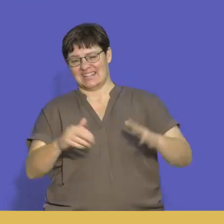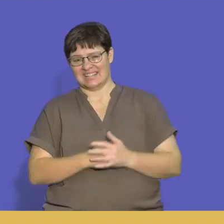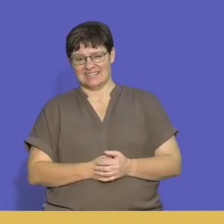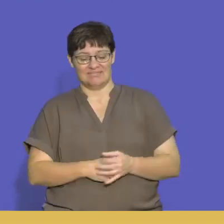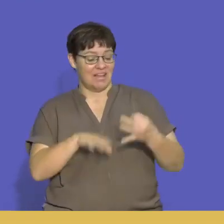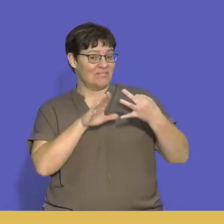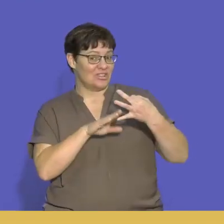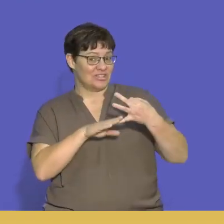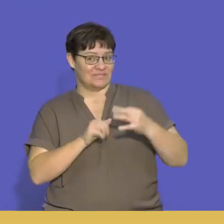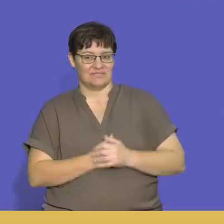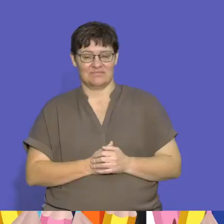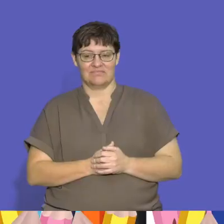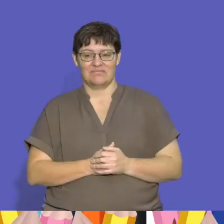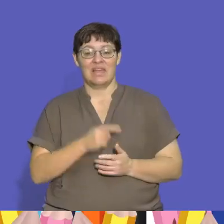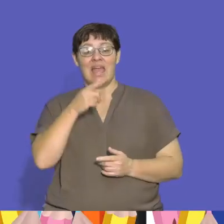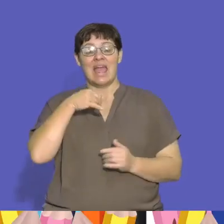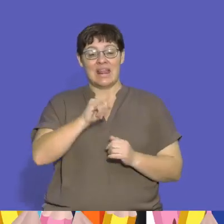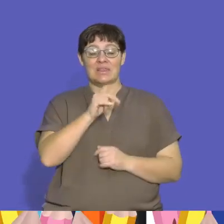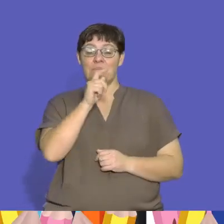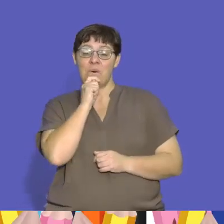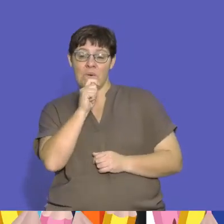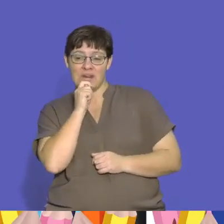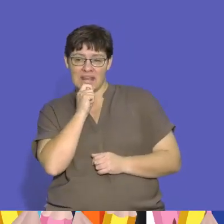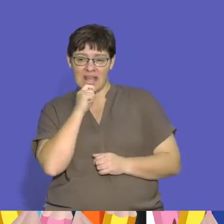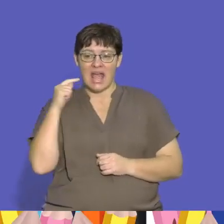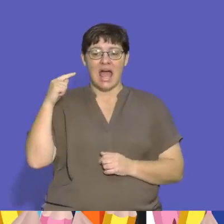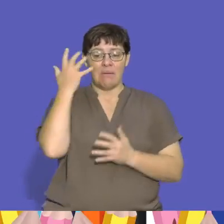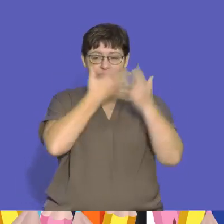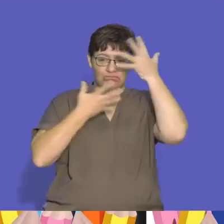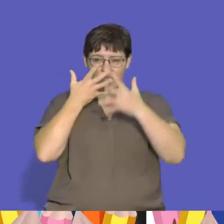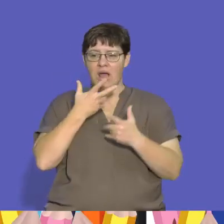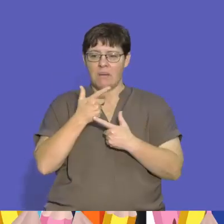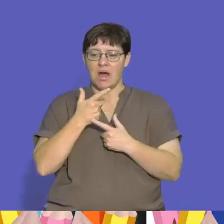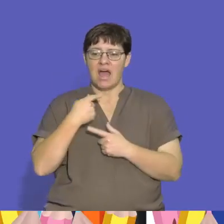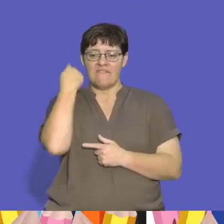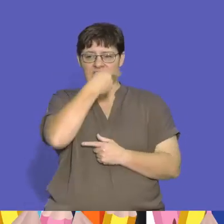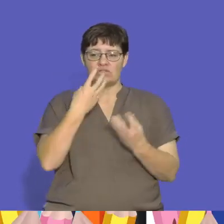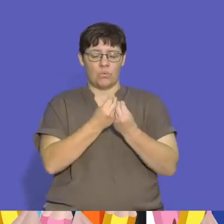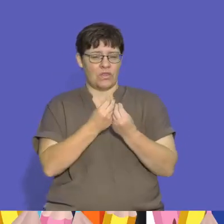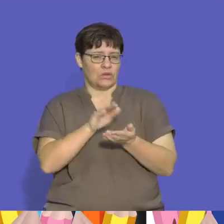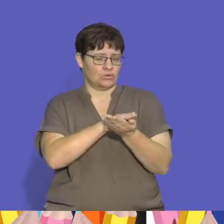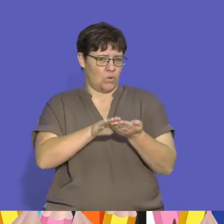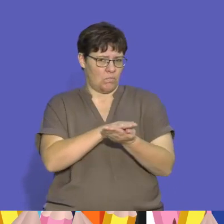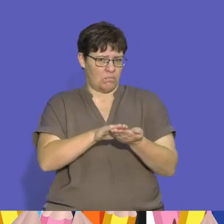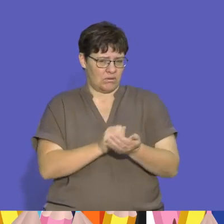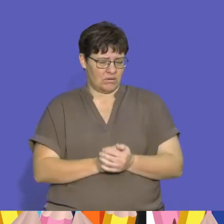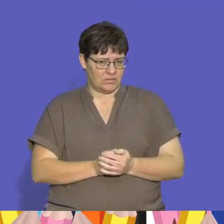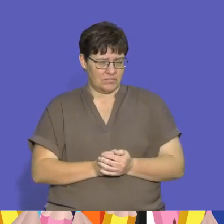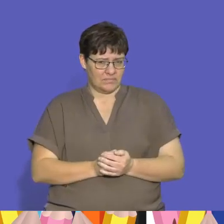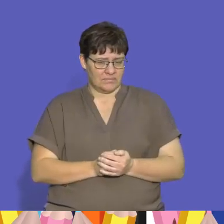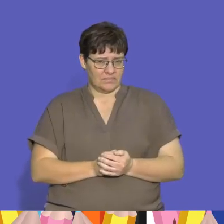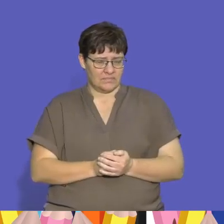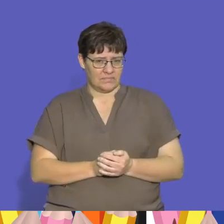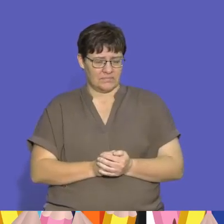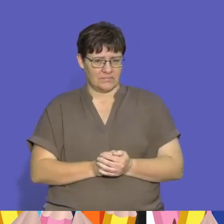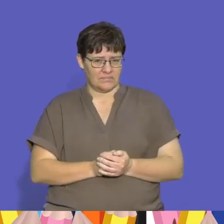Great! Listen again. In the morning, I brushed my face with soap. What is the mistake?